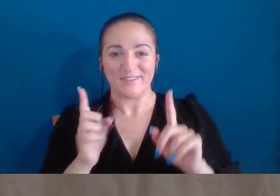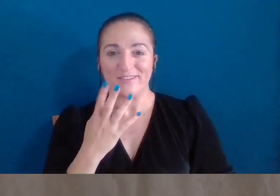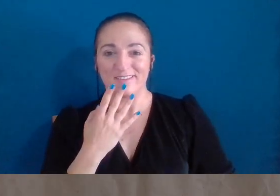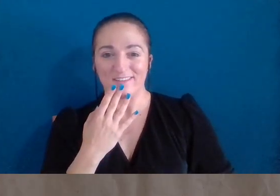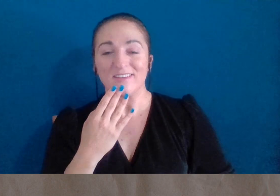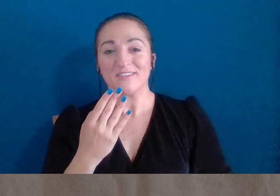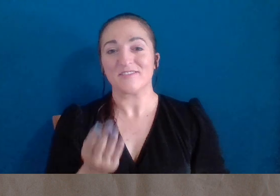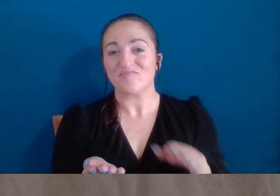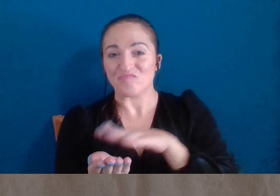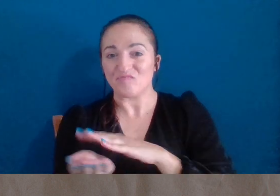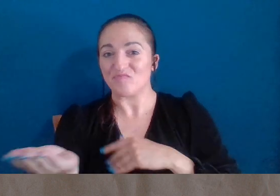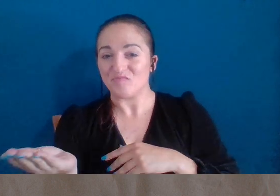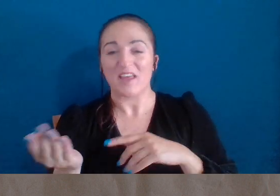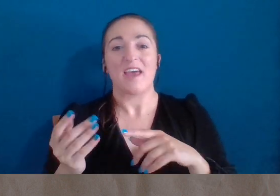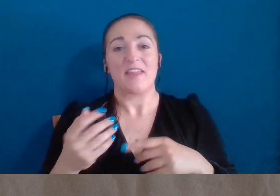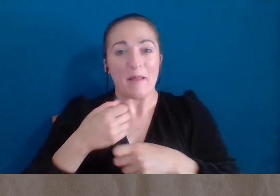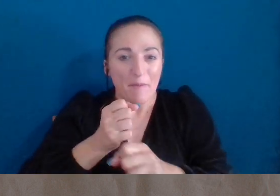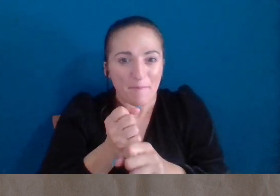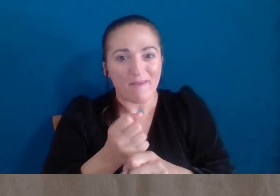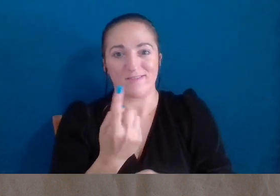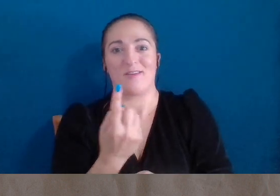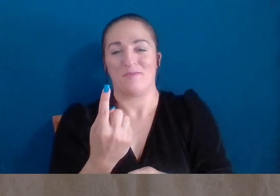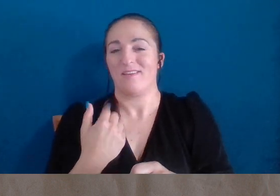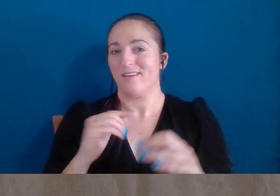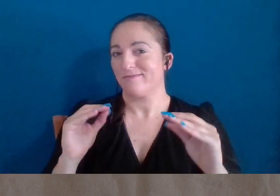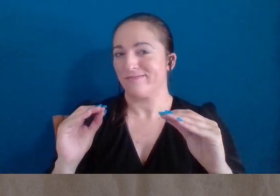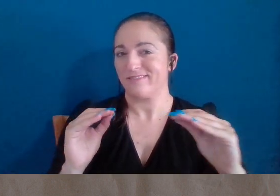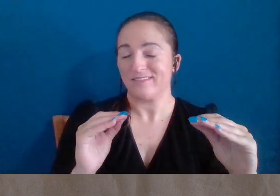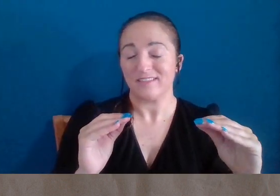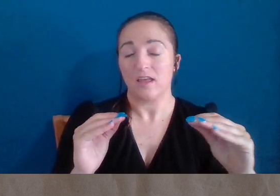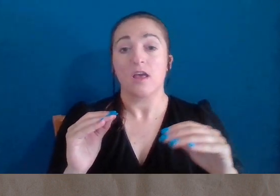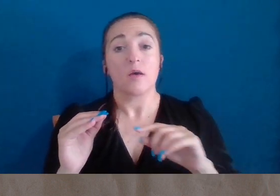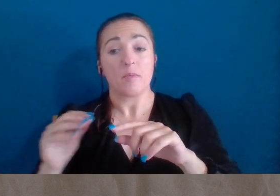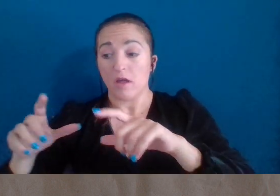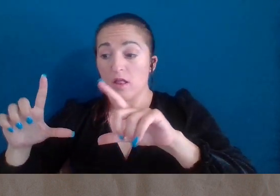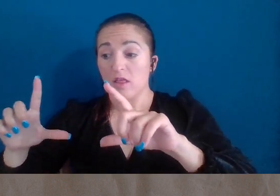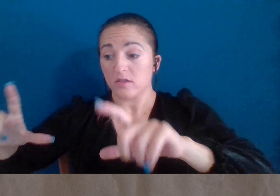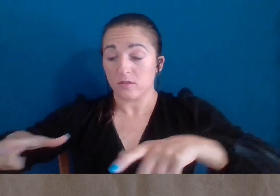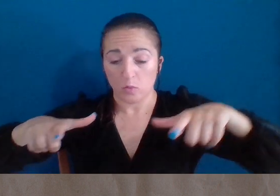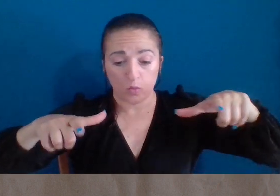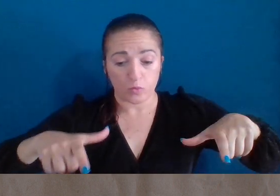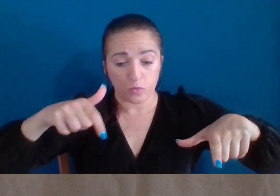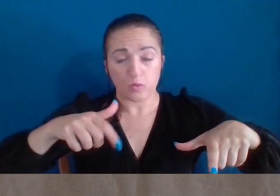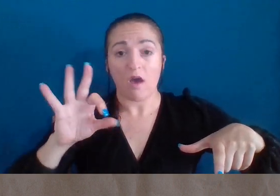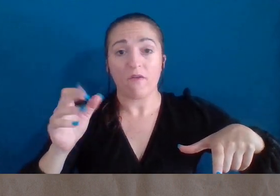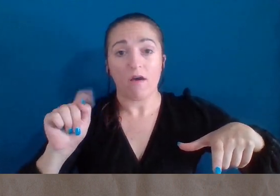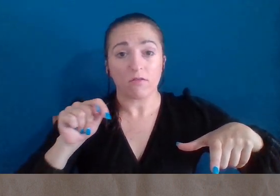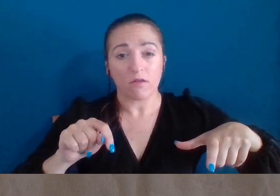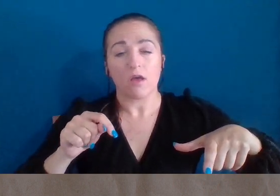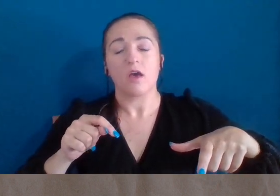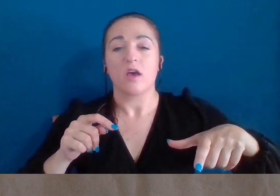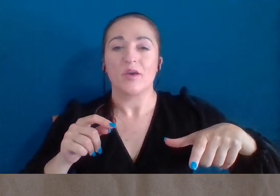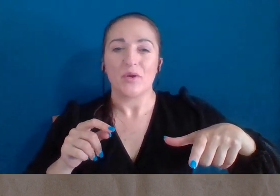here. And we're going to be cutting the felt into shapes that are kind of long. They're